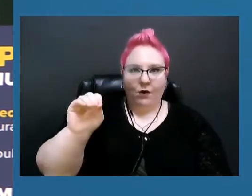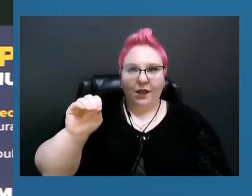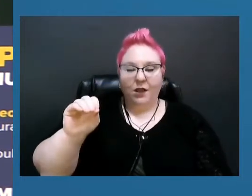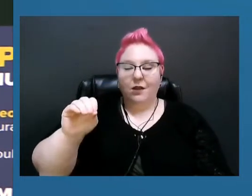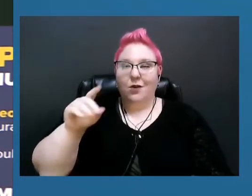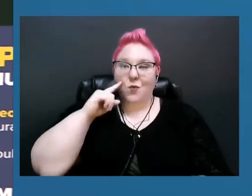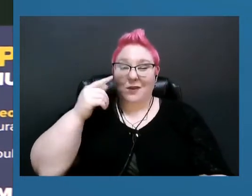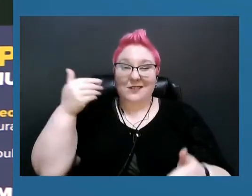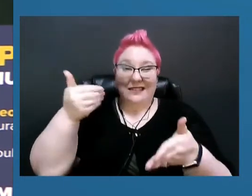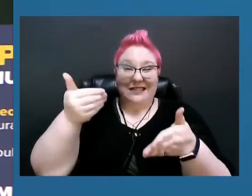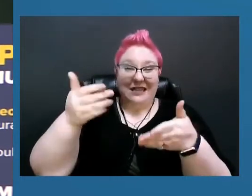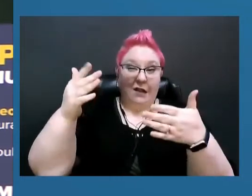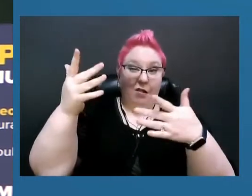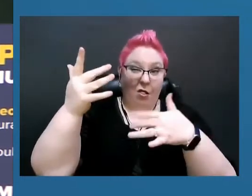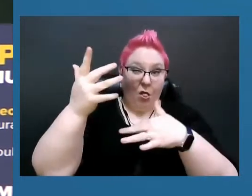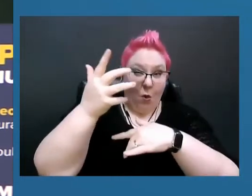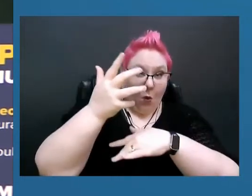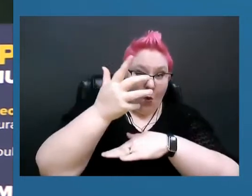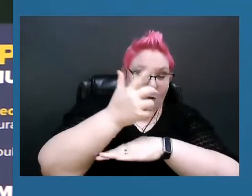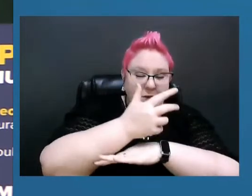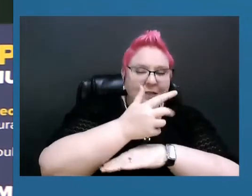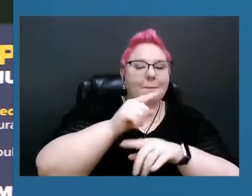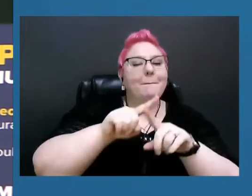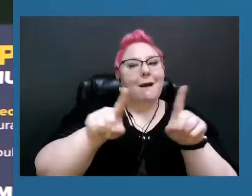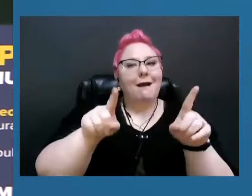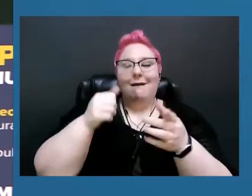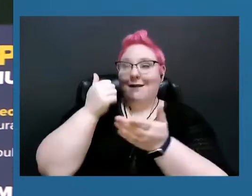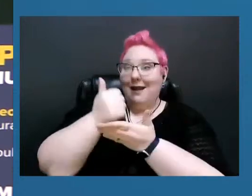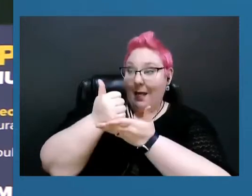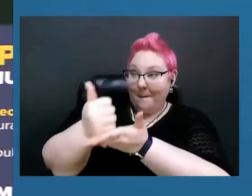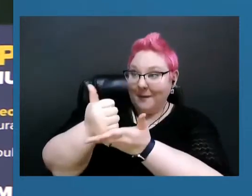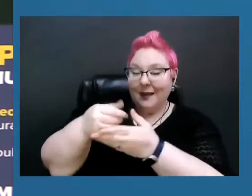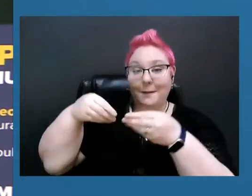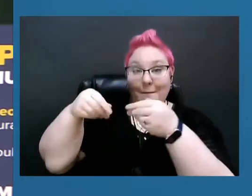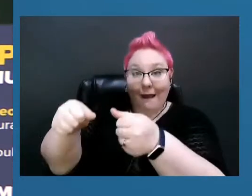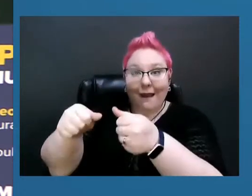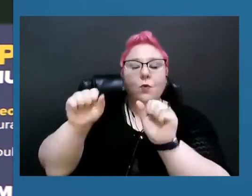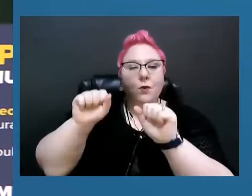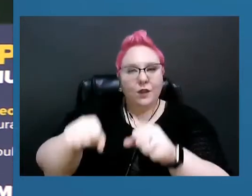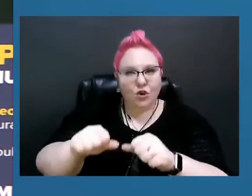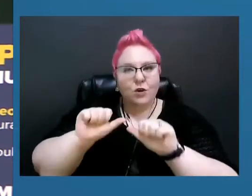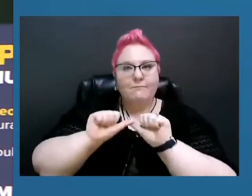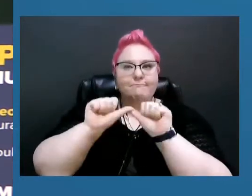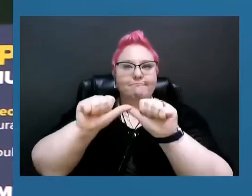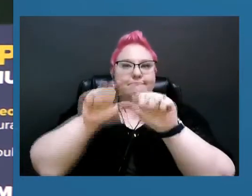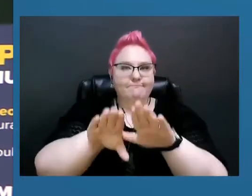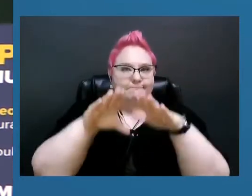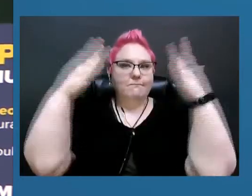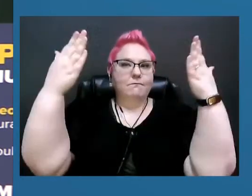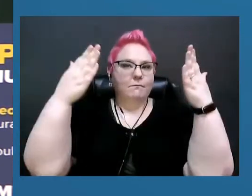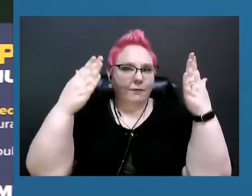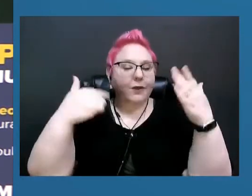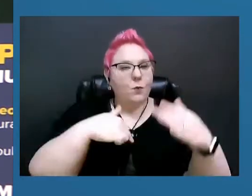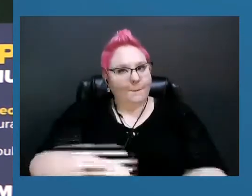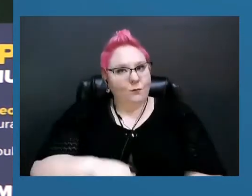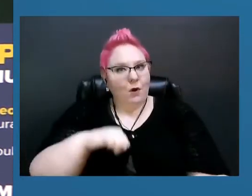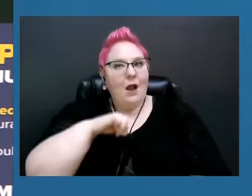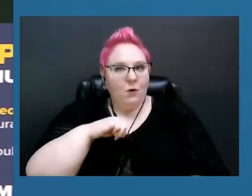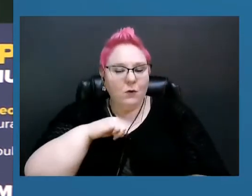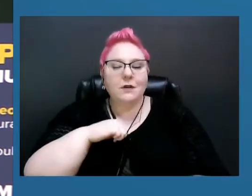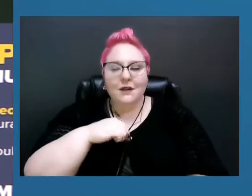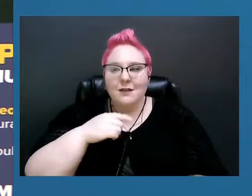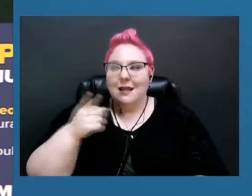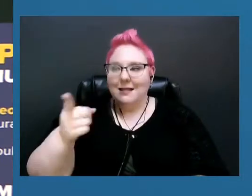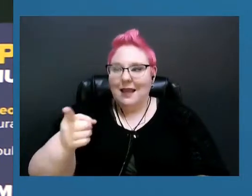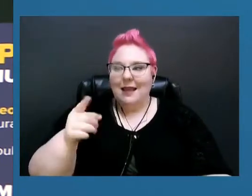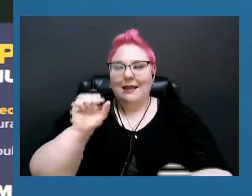of funding from the 340B and with the help of partners to our south, we were able to help preserve that practice. And we're proud to say that we're happy at